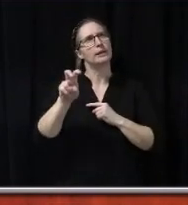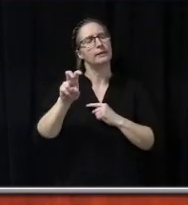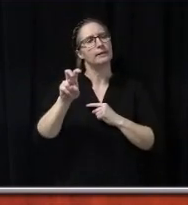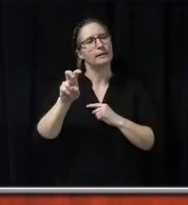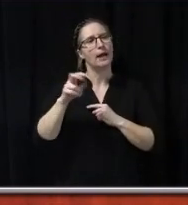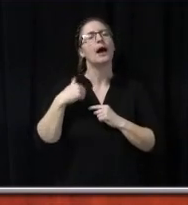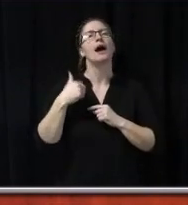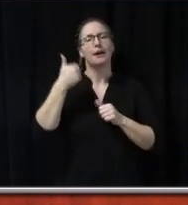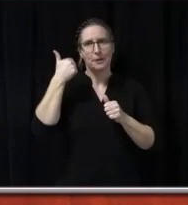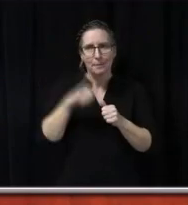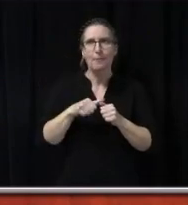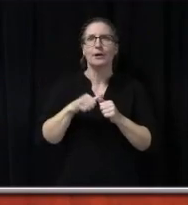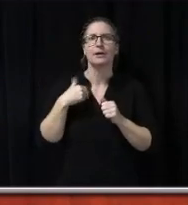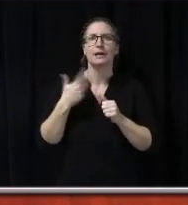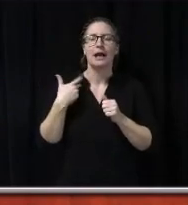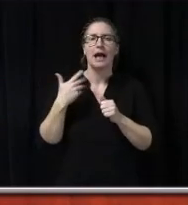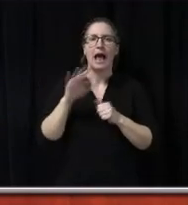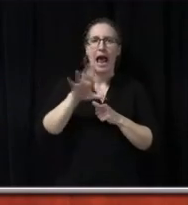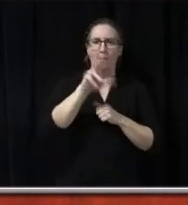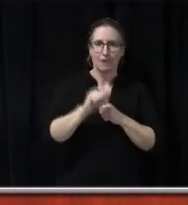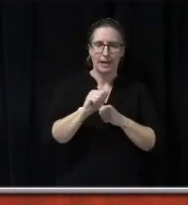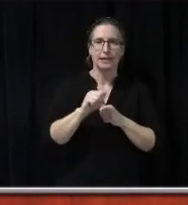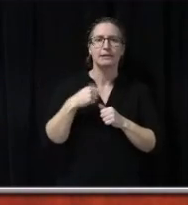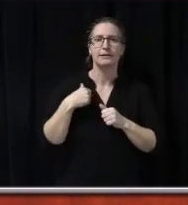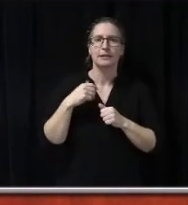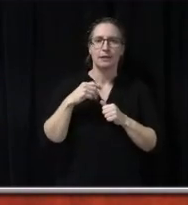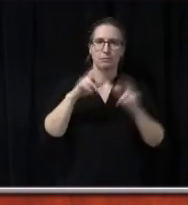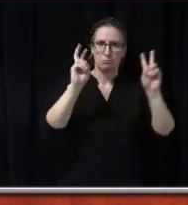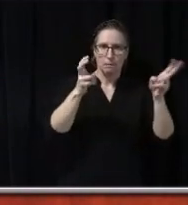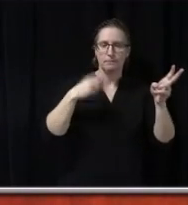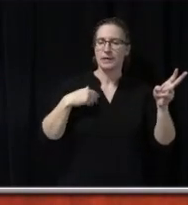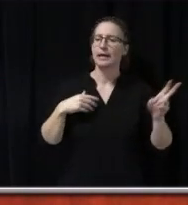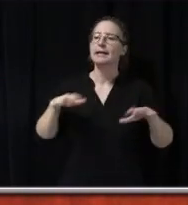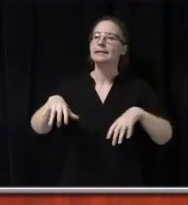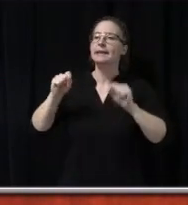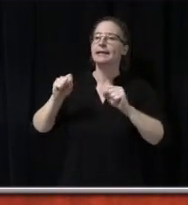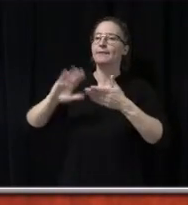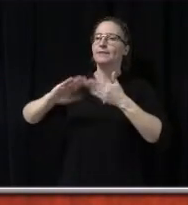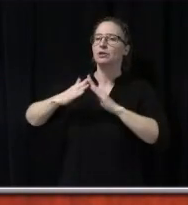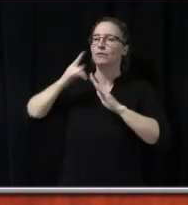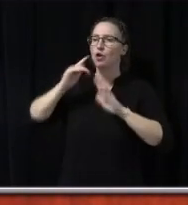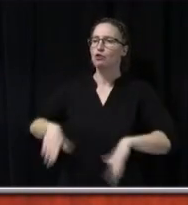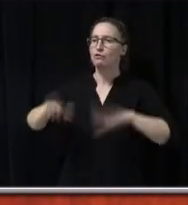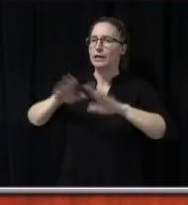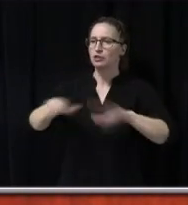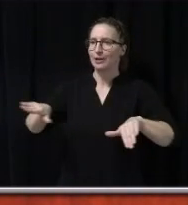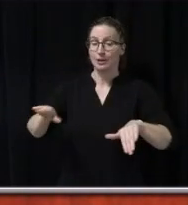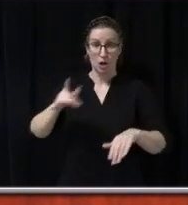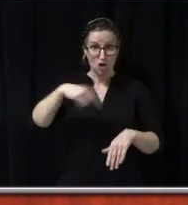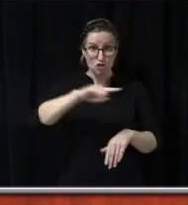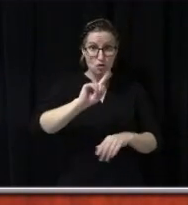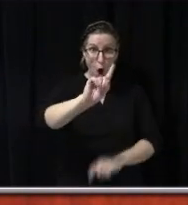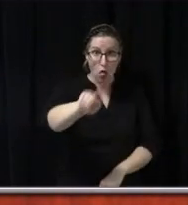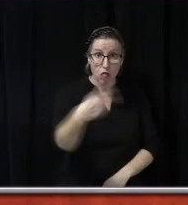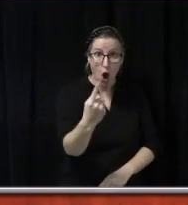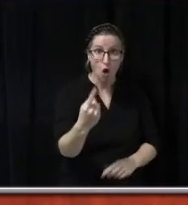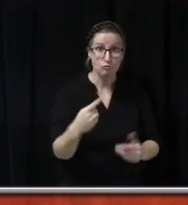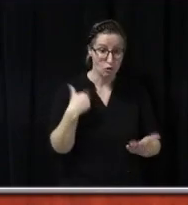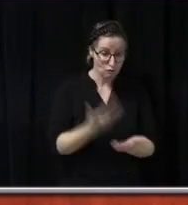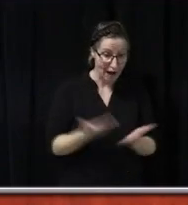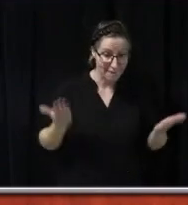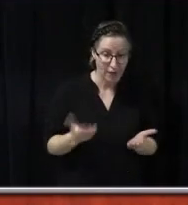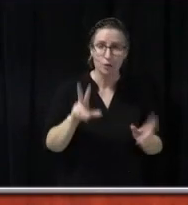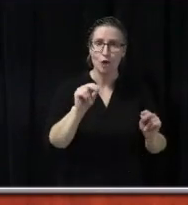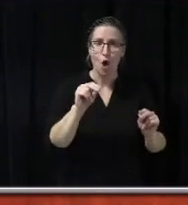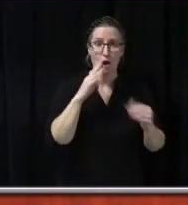I am reminded of the African proverb, "It takes a village to raise a child." None of us arrived at this moment alone. We certainly won't